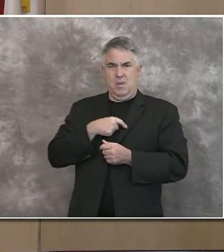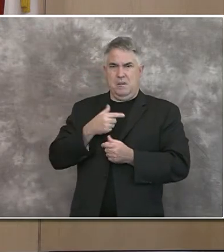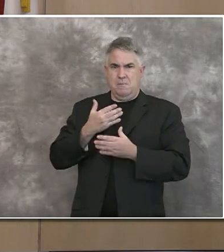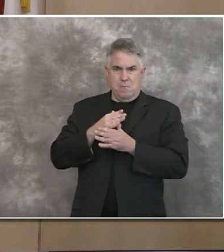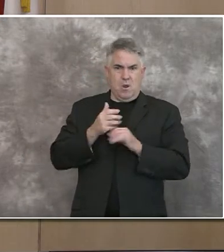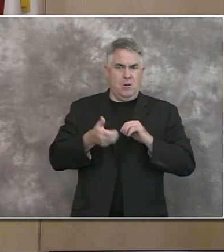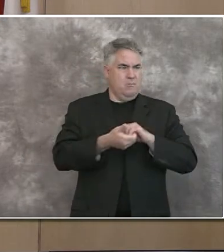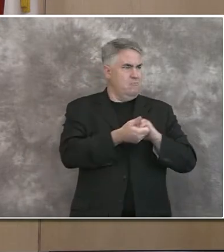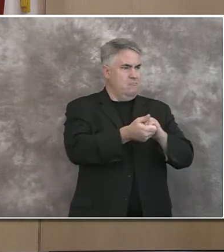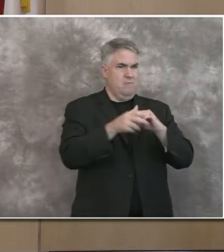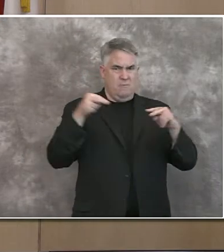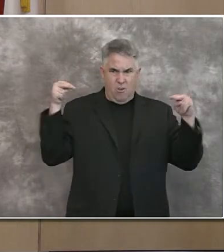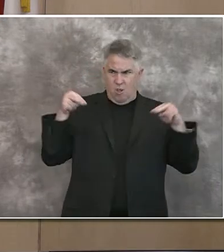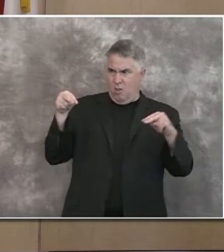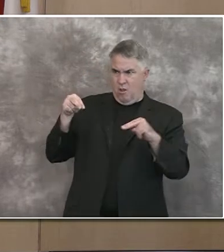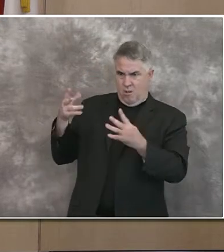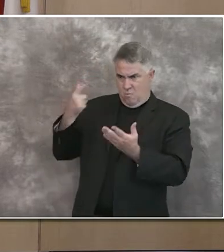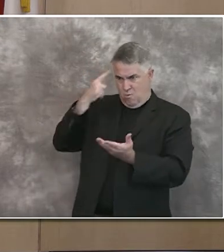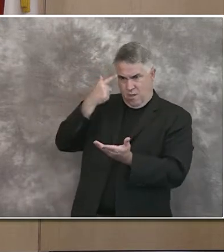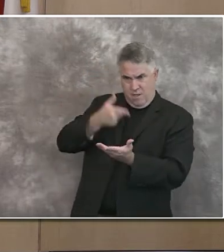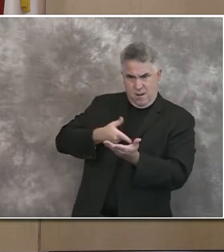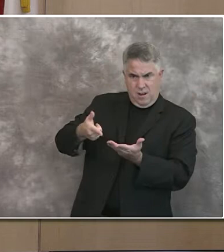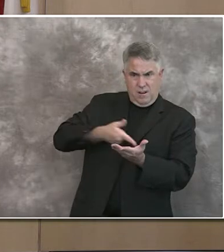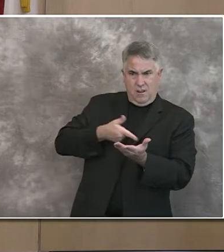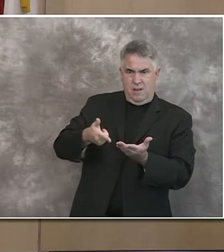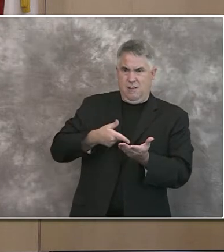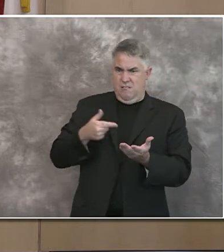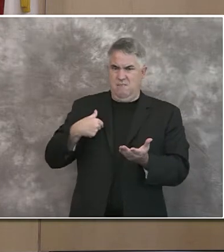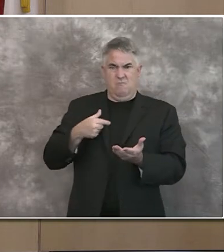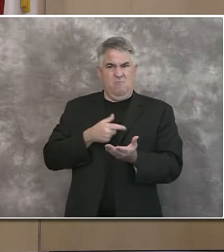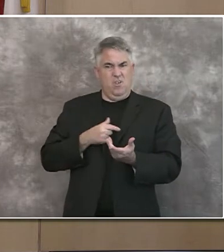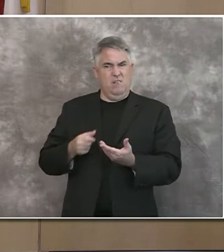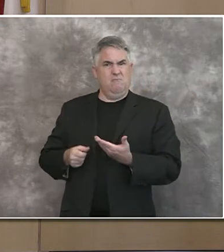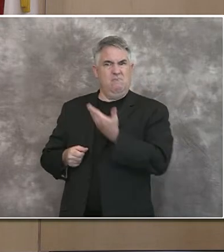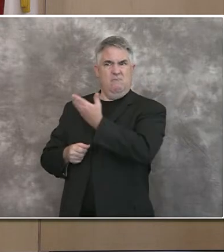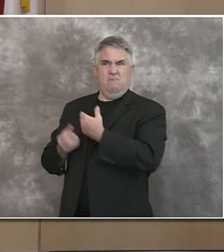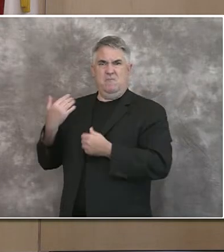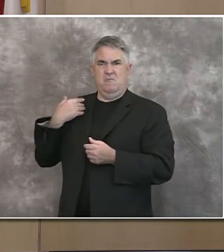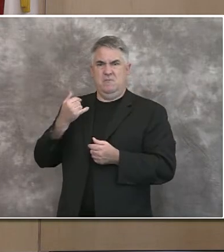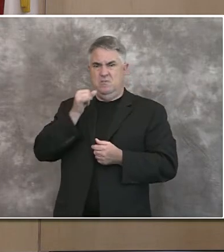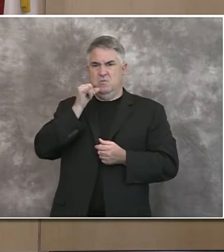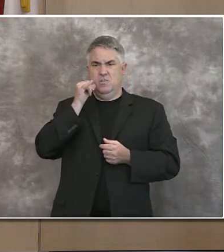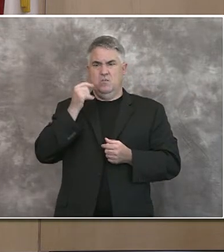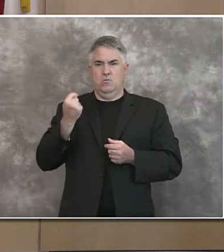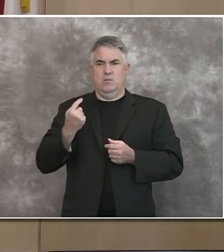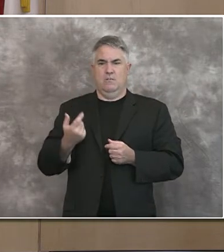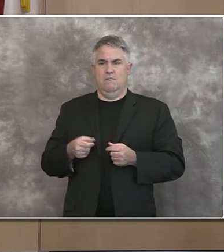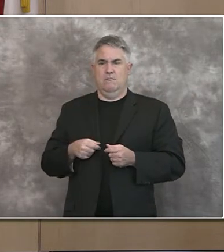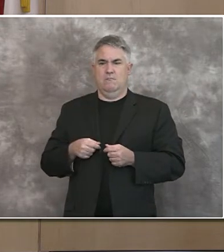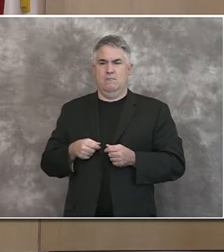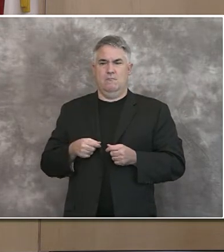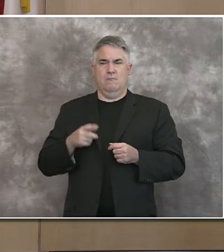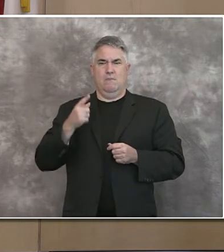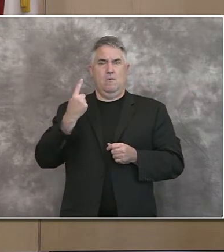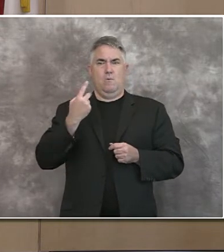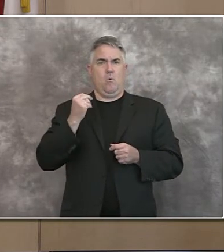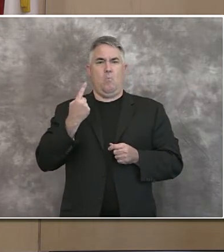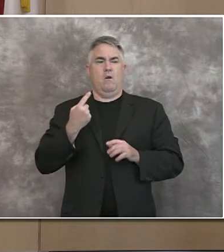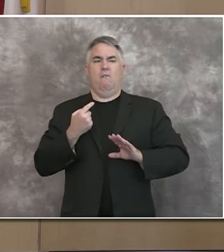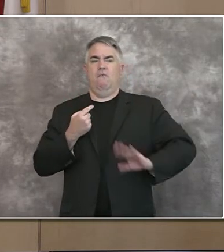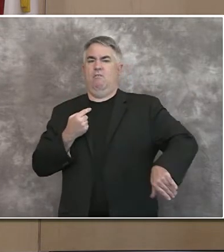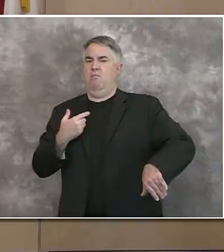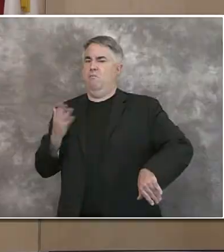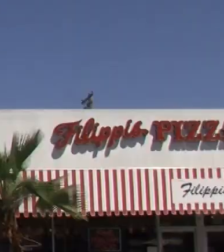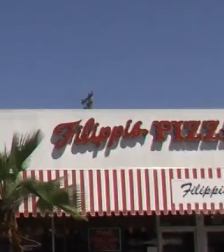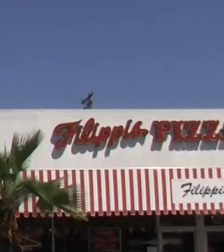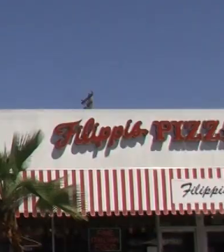we submitted it on Tuesday evening. So no one was left out. County Public Health Officer Dr.